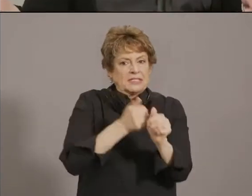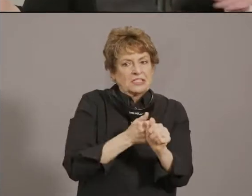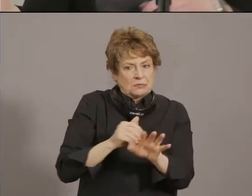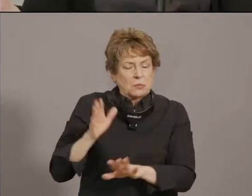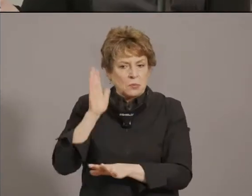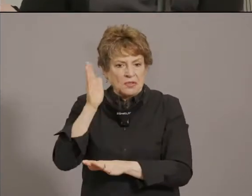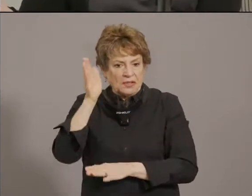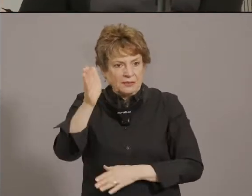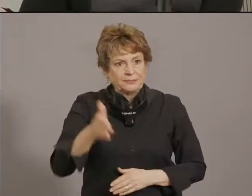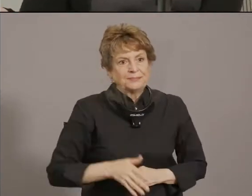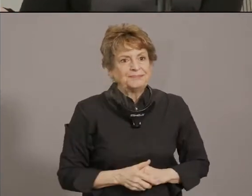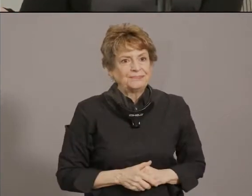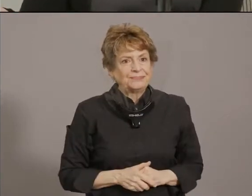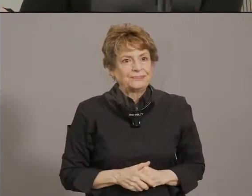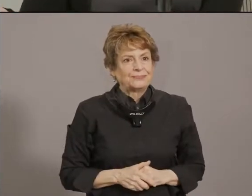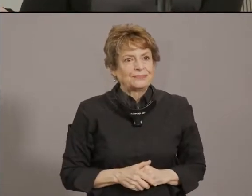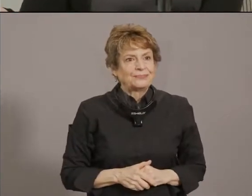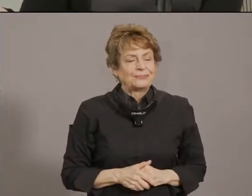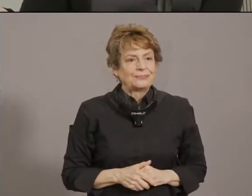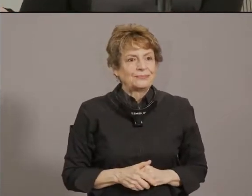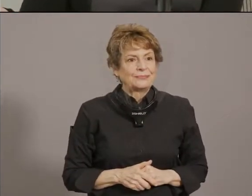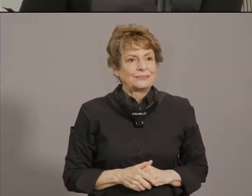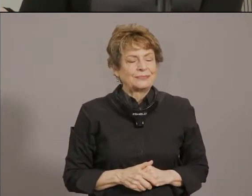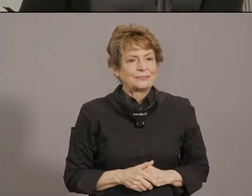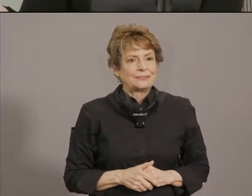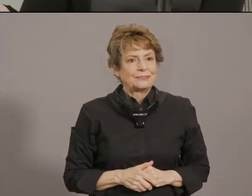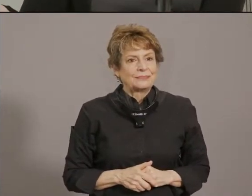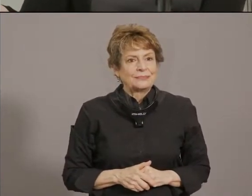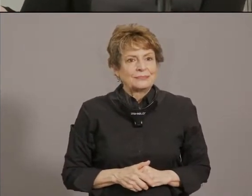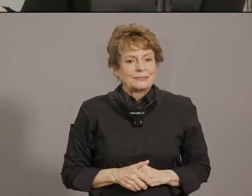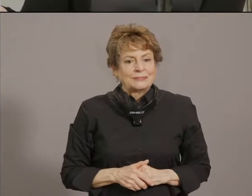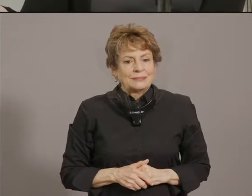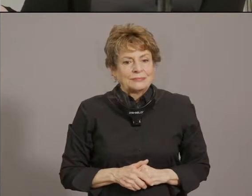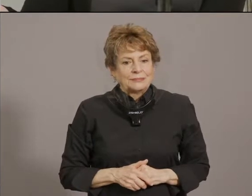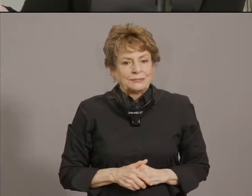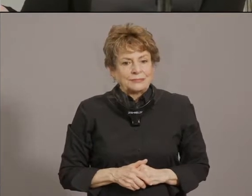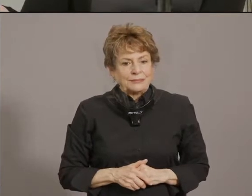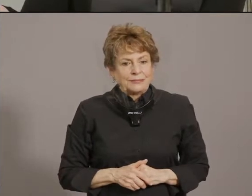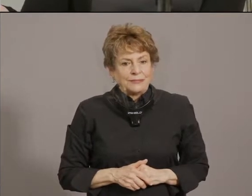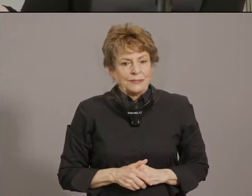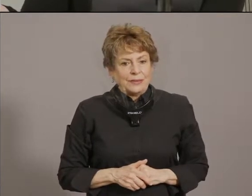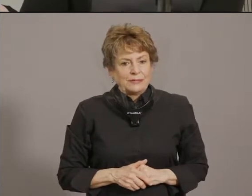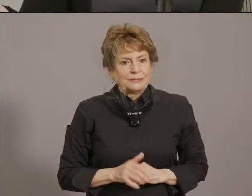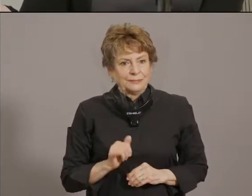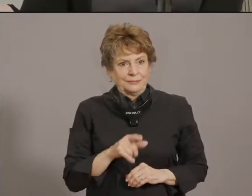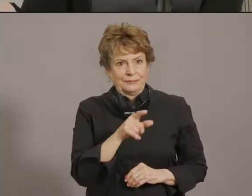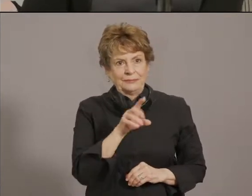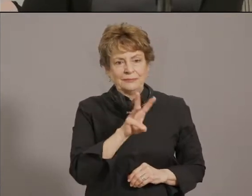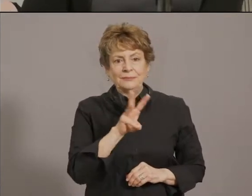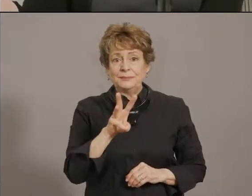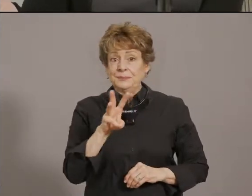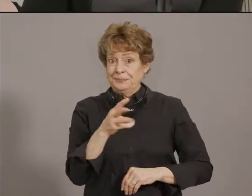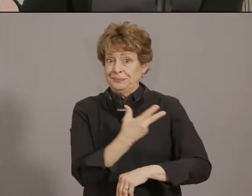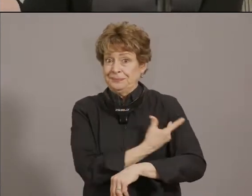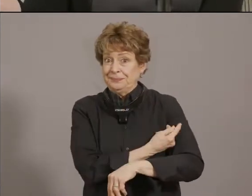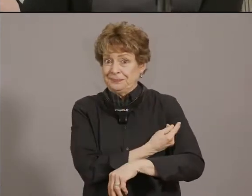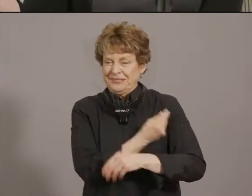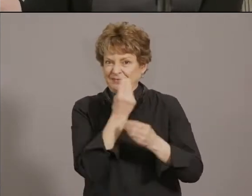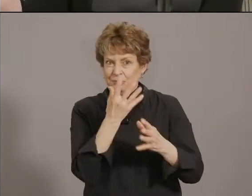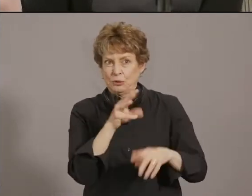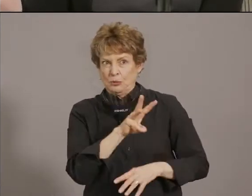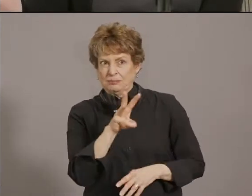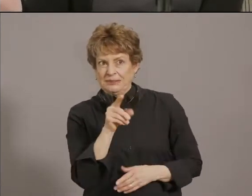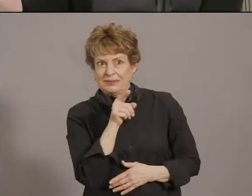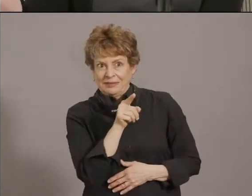Here is our vaccine webpage. We are still working on adding the percent